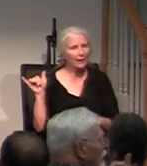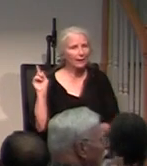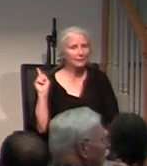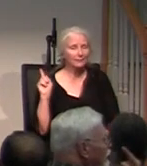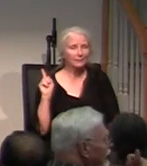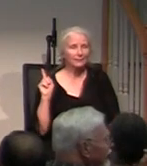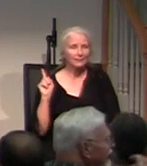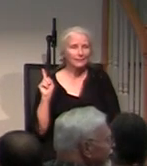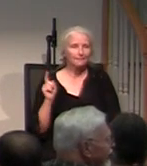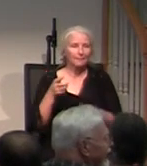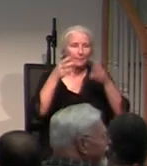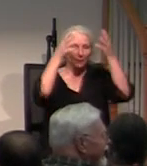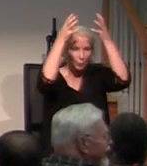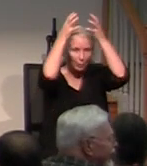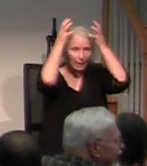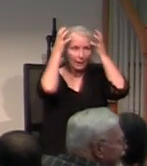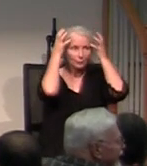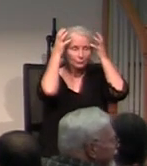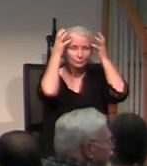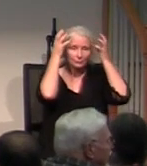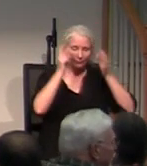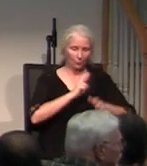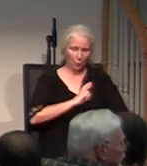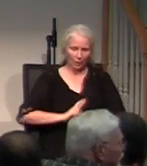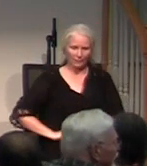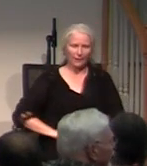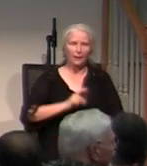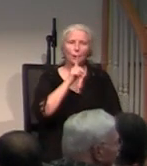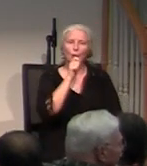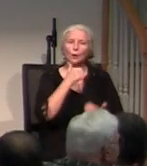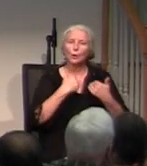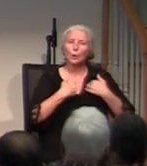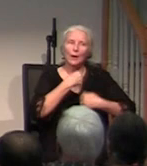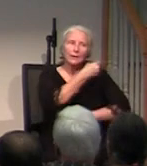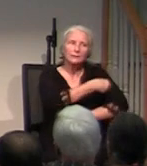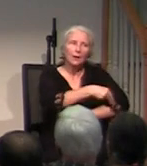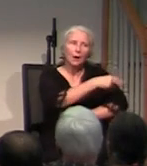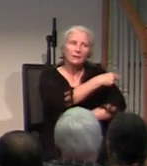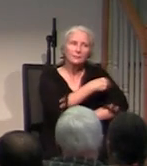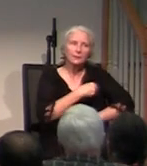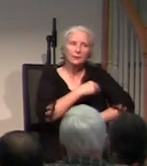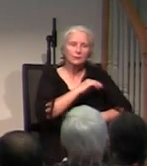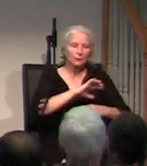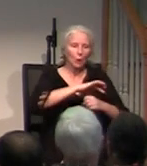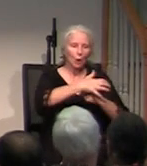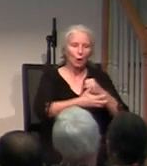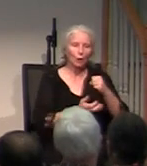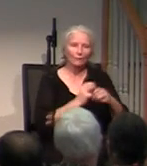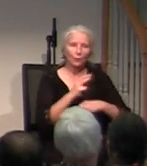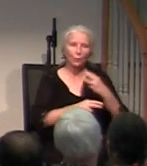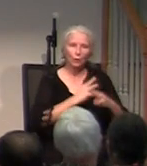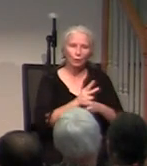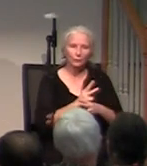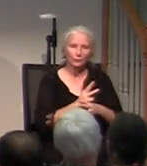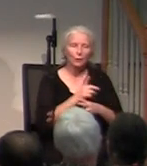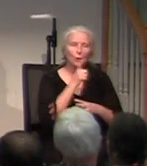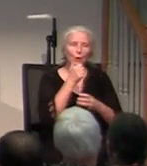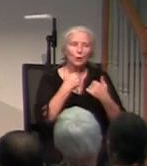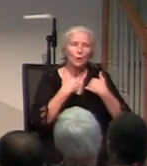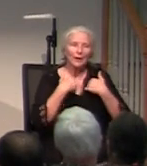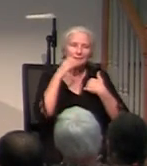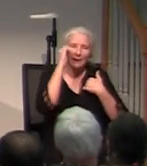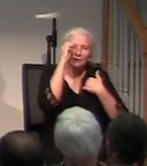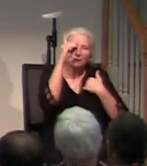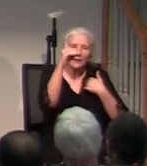This crown of royalty, who has hospitals all over the world? Who has educational systems all over the world? Who